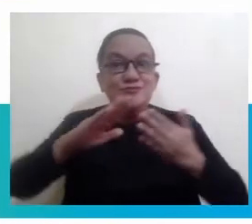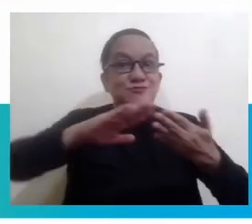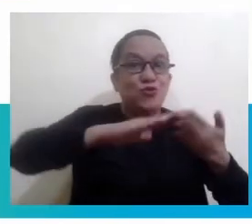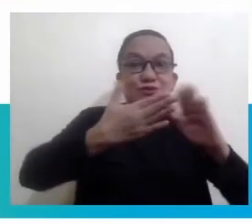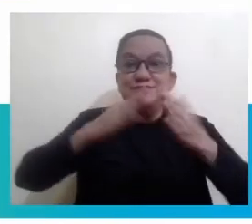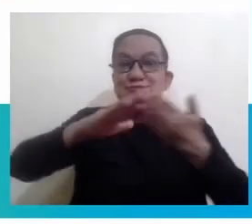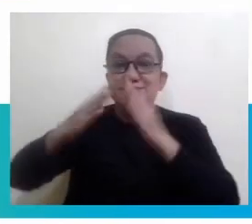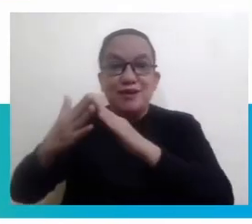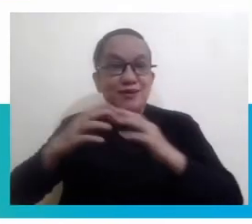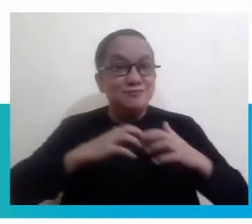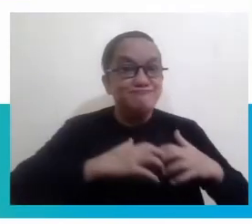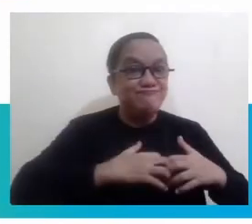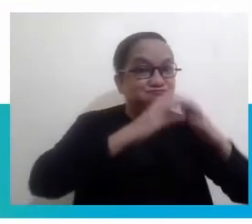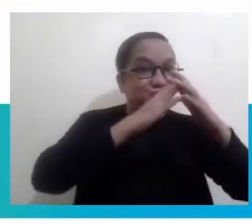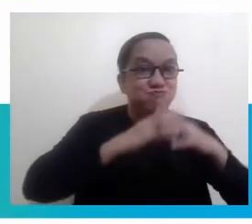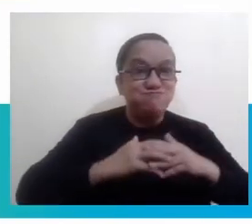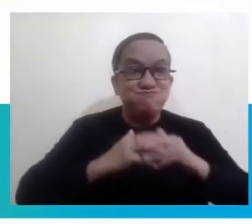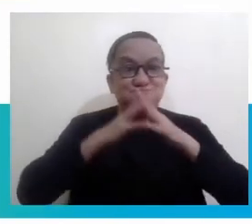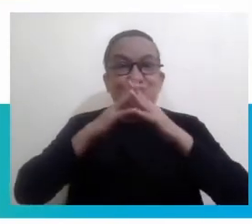are important.